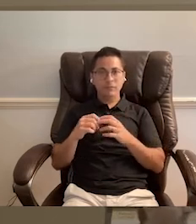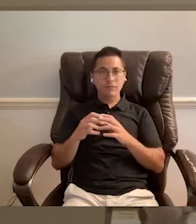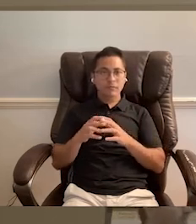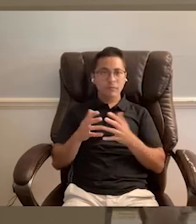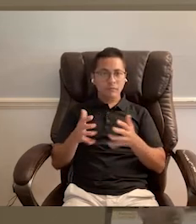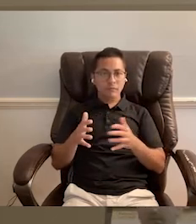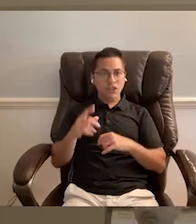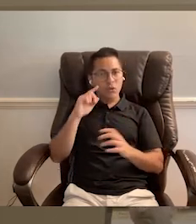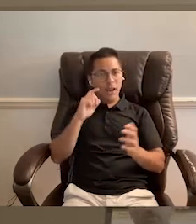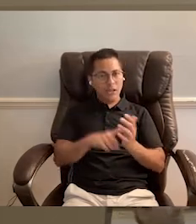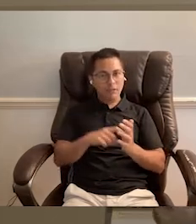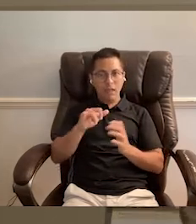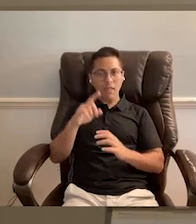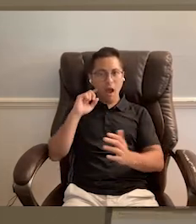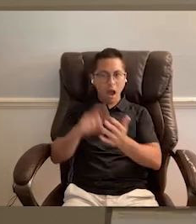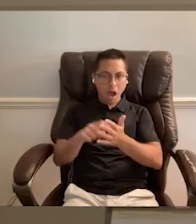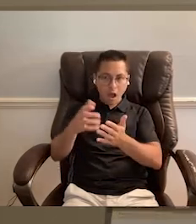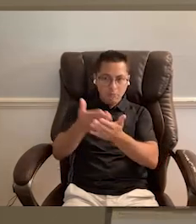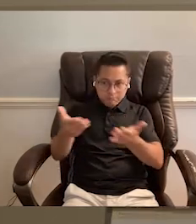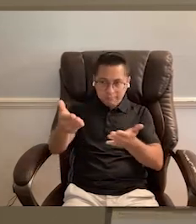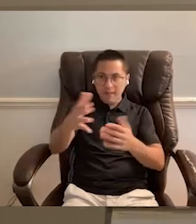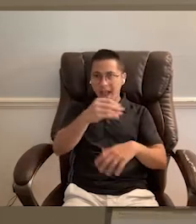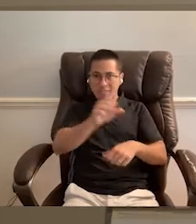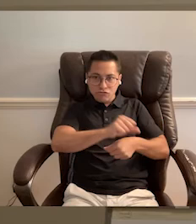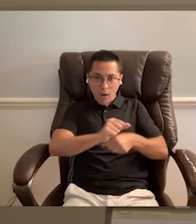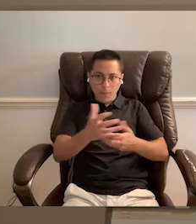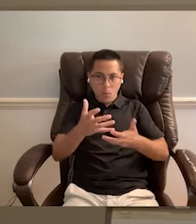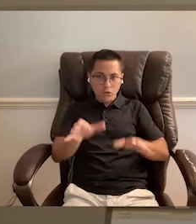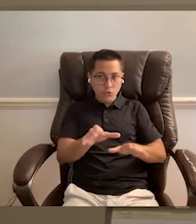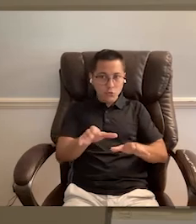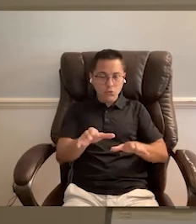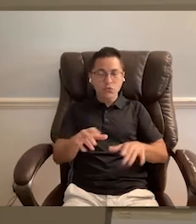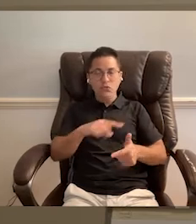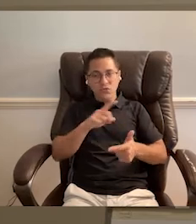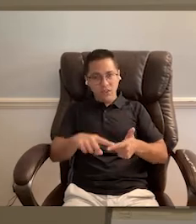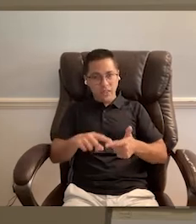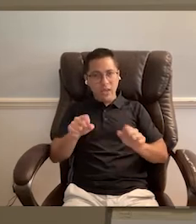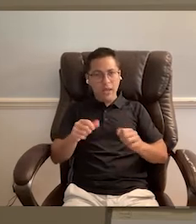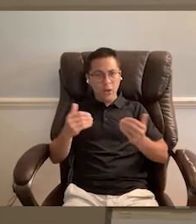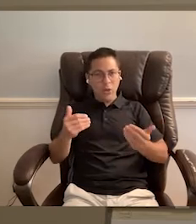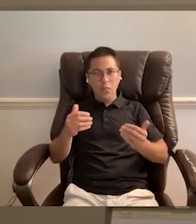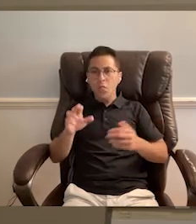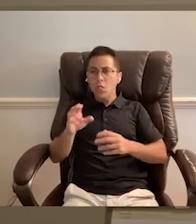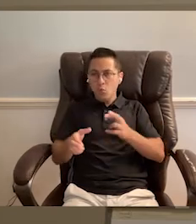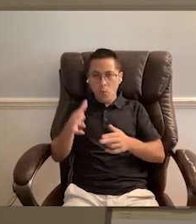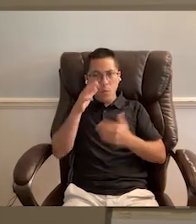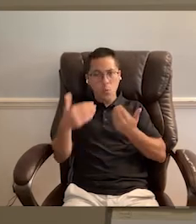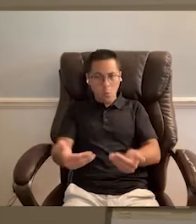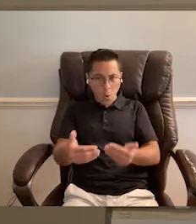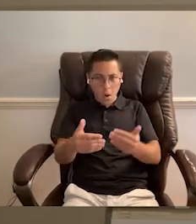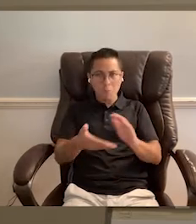object, grasping a lot of times fails, because maybe the grasping location is not in the